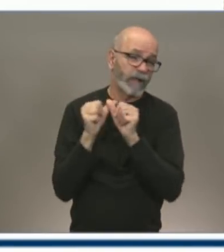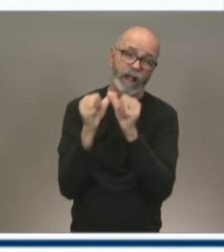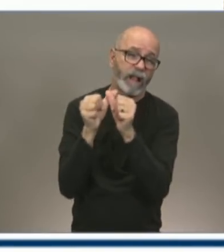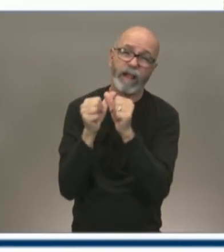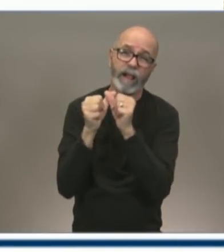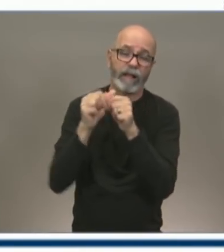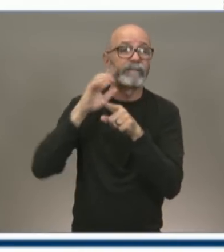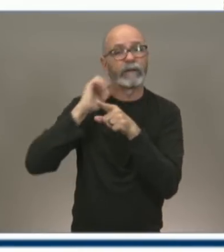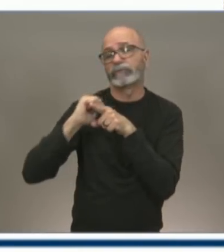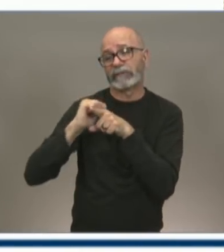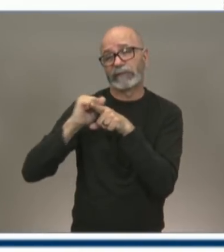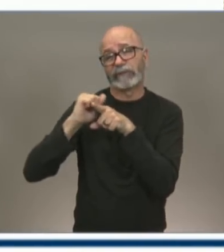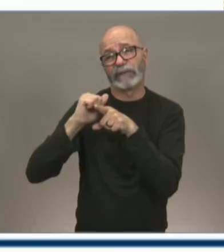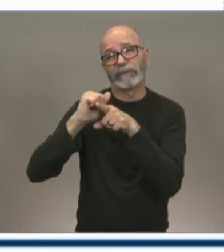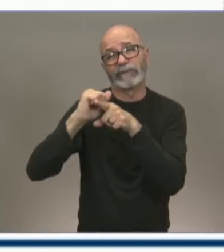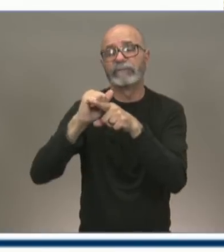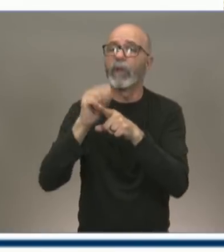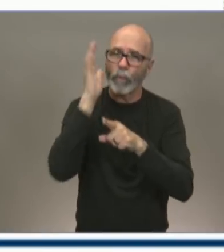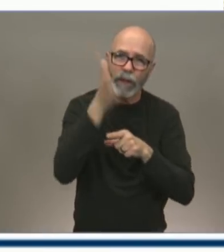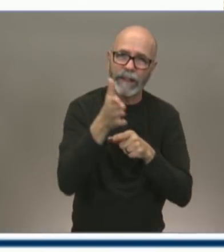Natasha Pace with CTV.